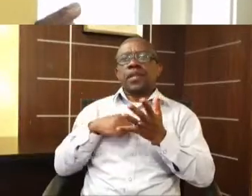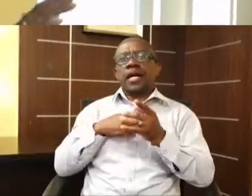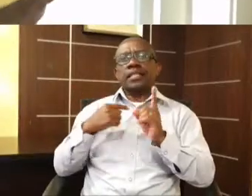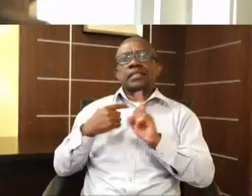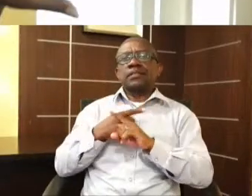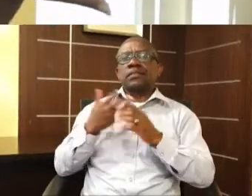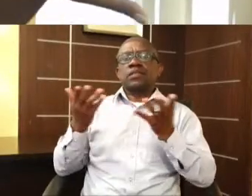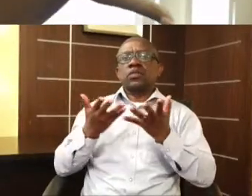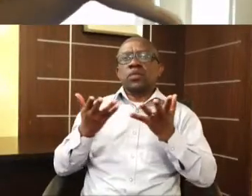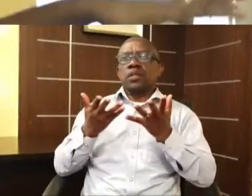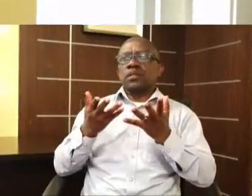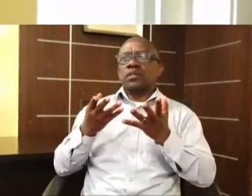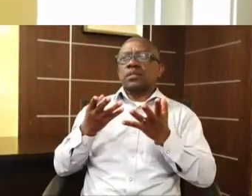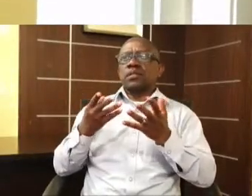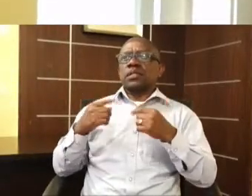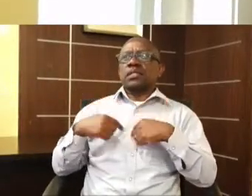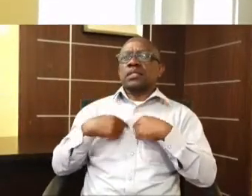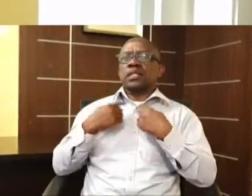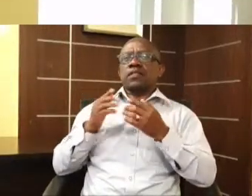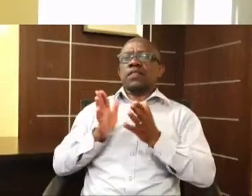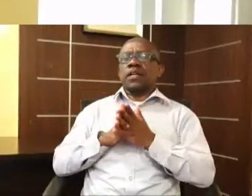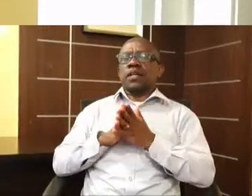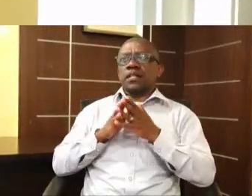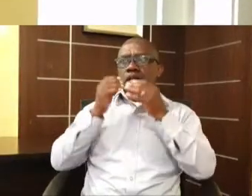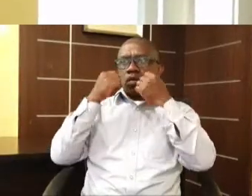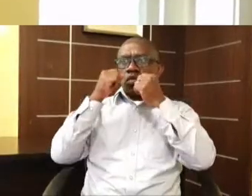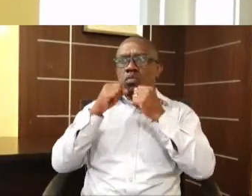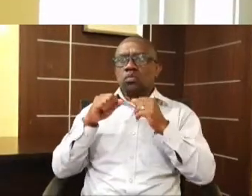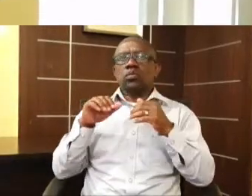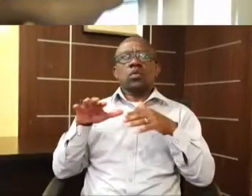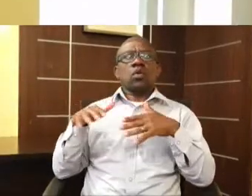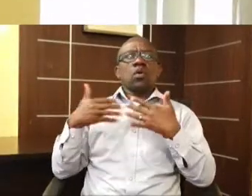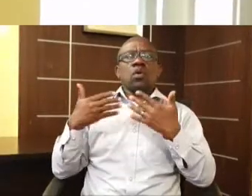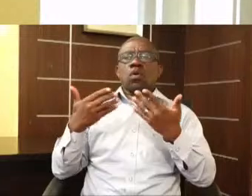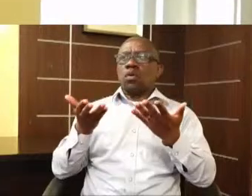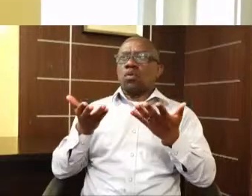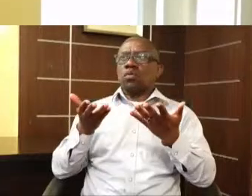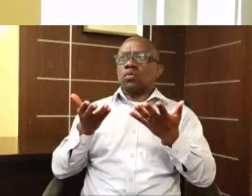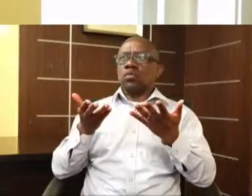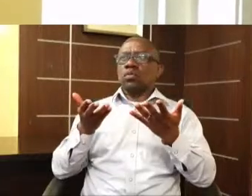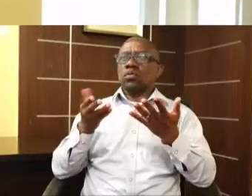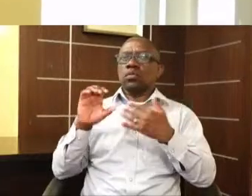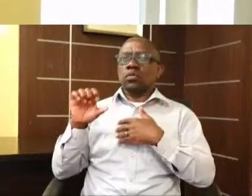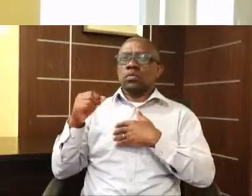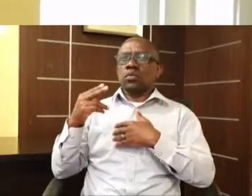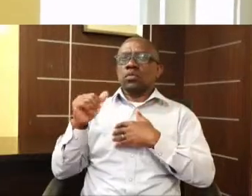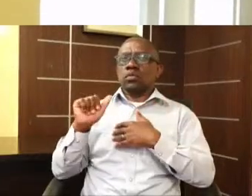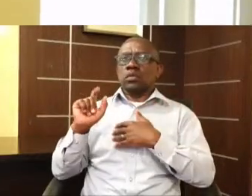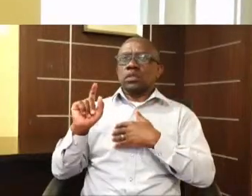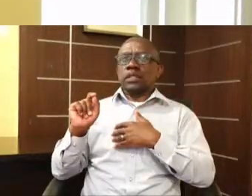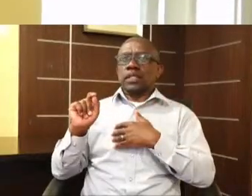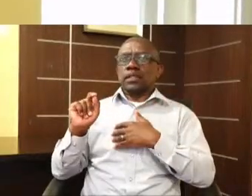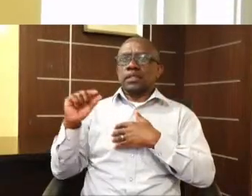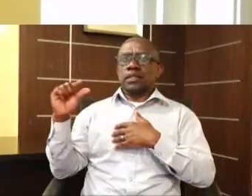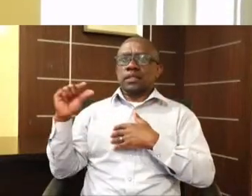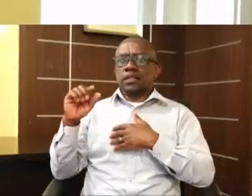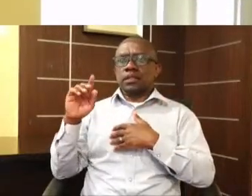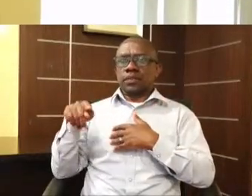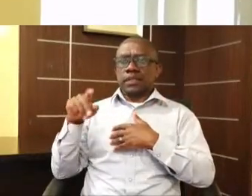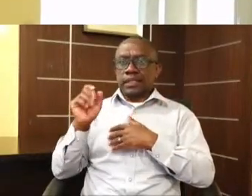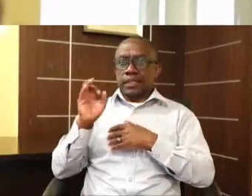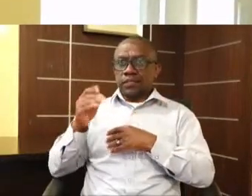and Google, for example, or ChatGPT, if we don't give verified